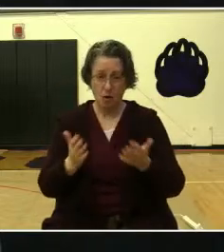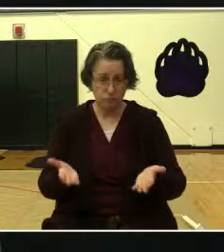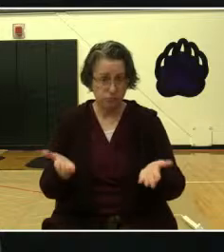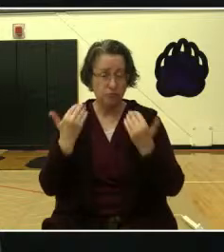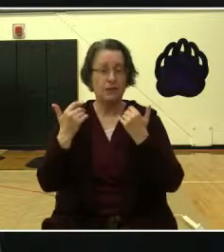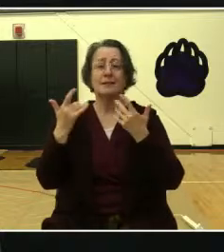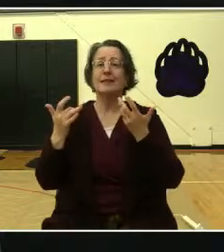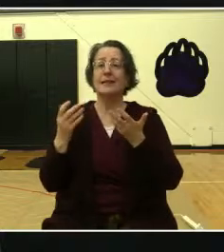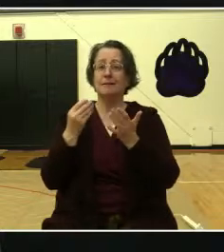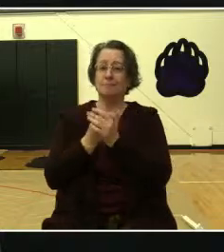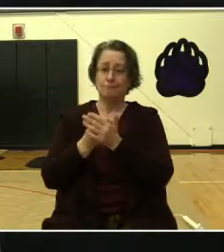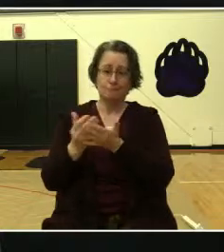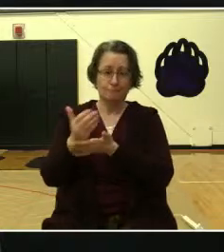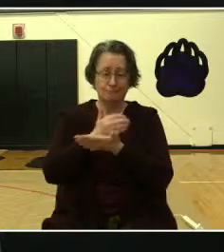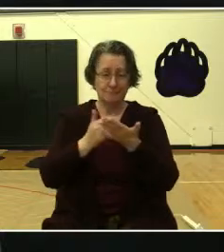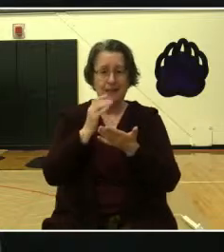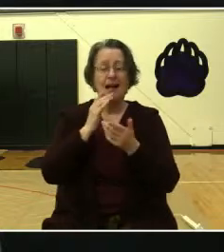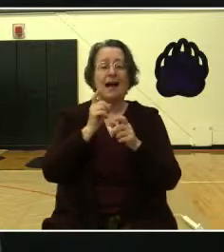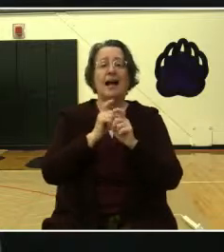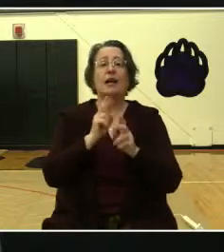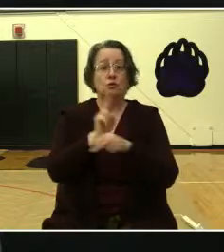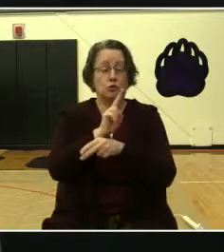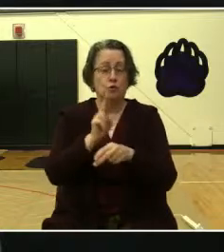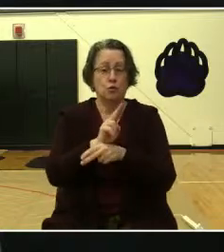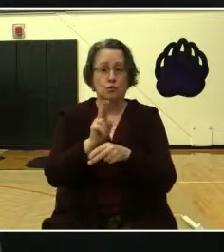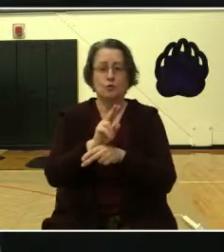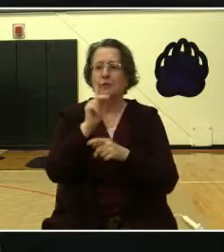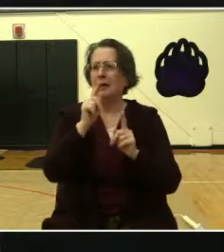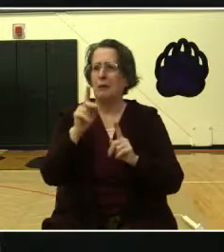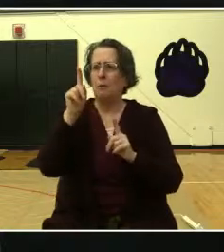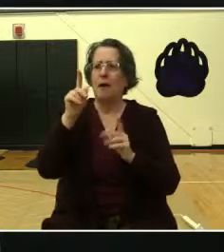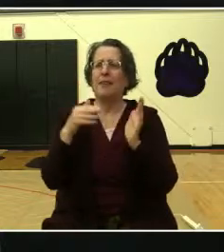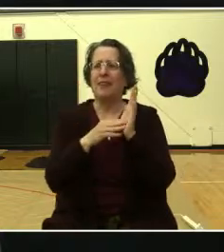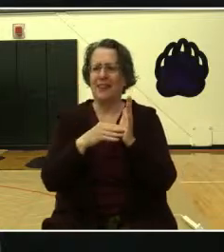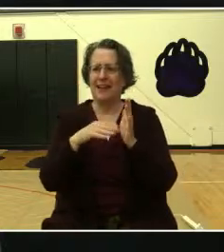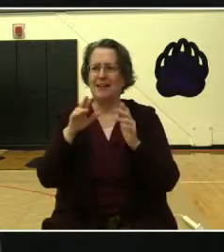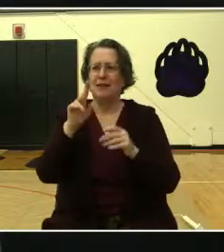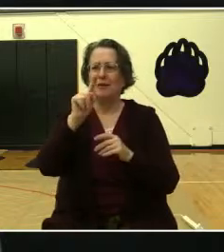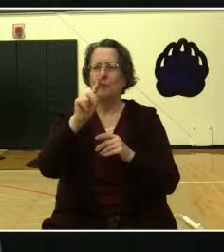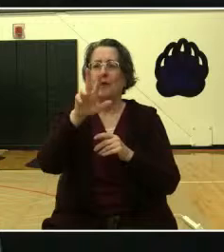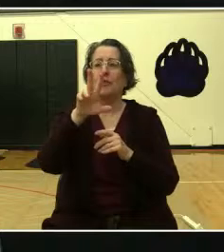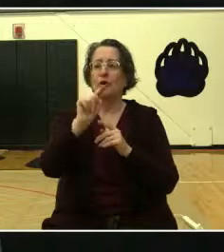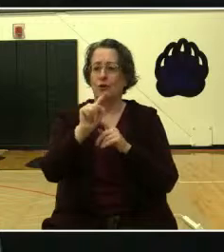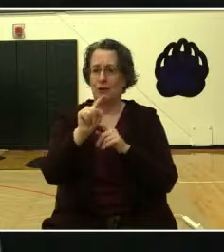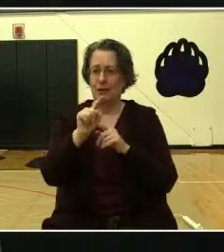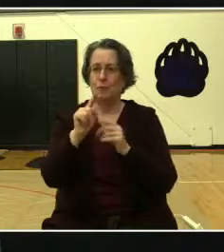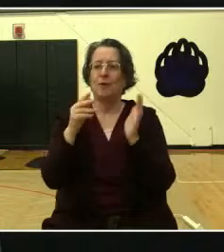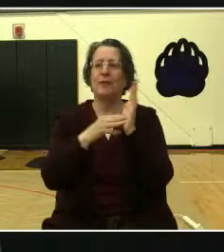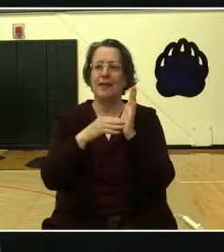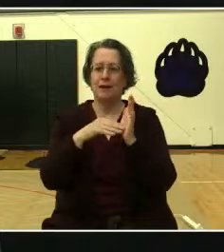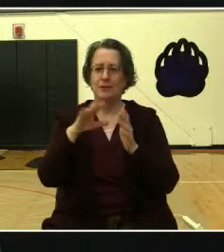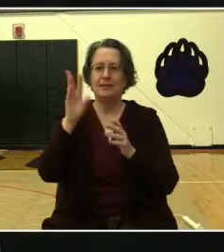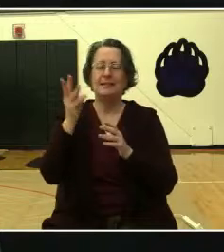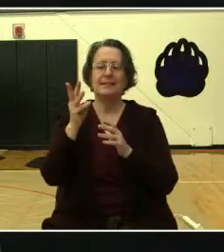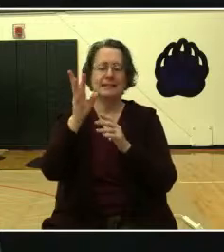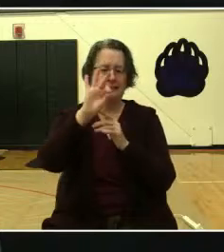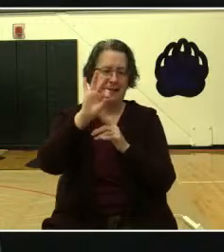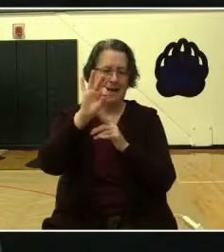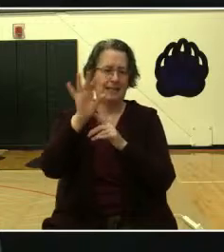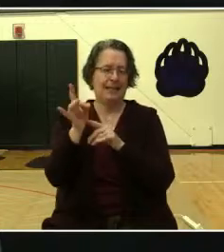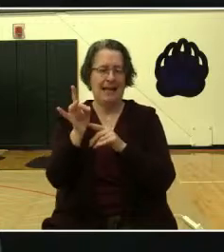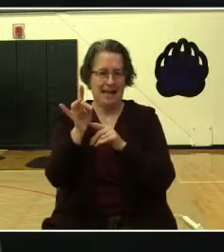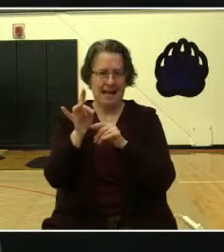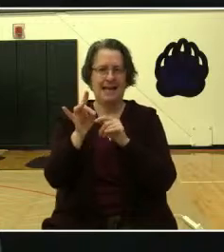of $131,900 at 86 cents through special assessments on property within the Mountain